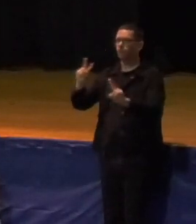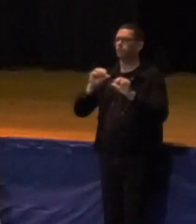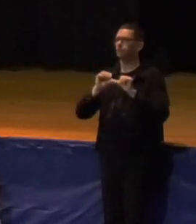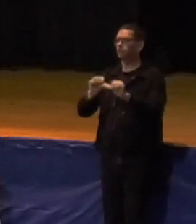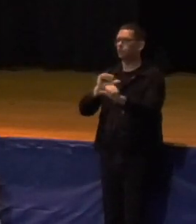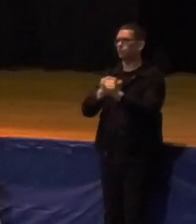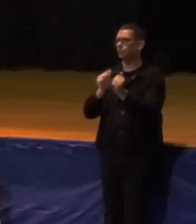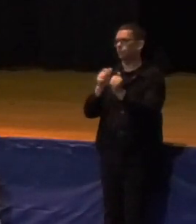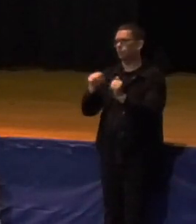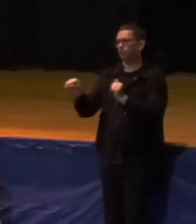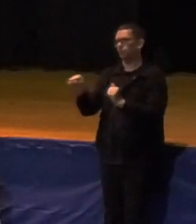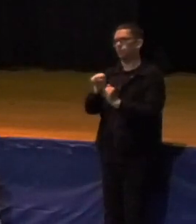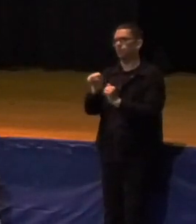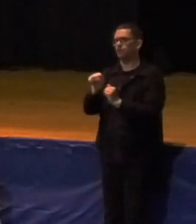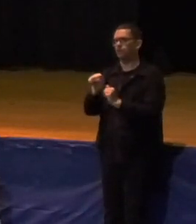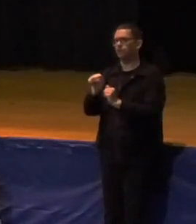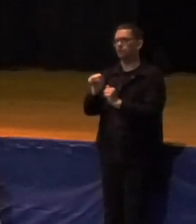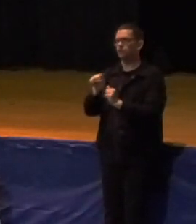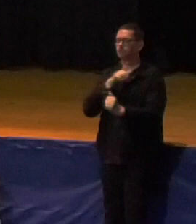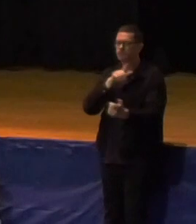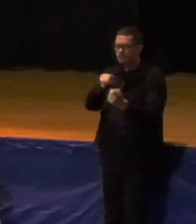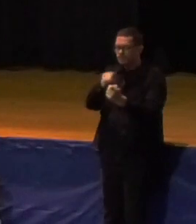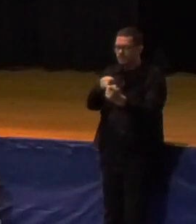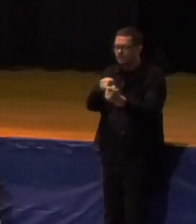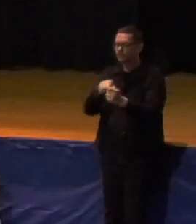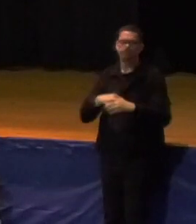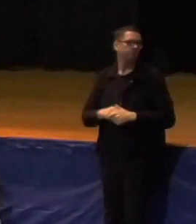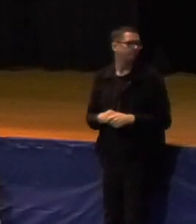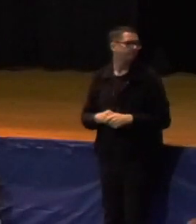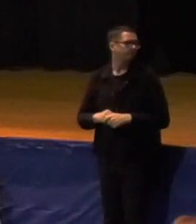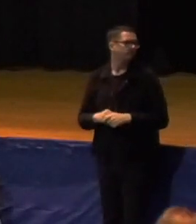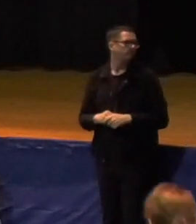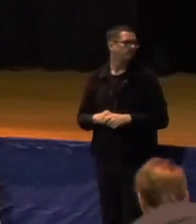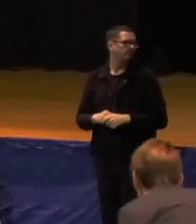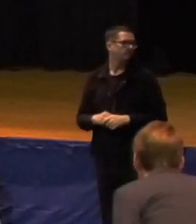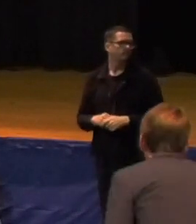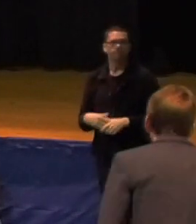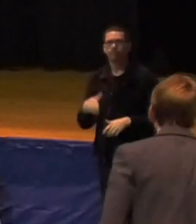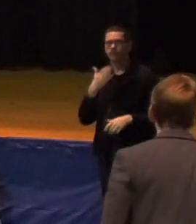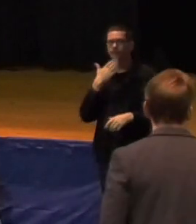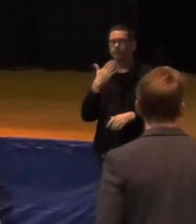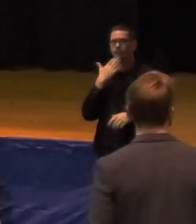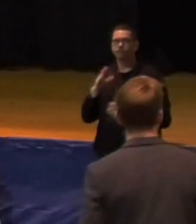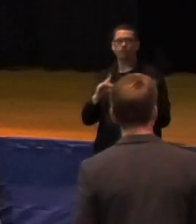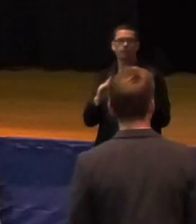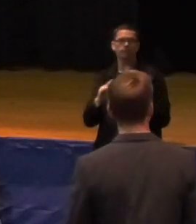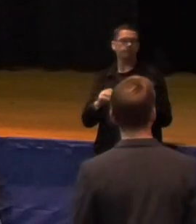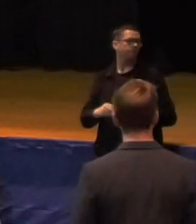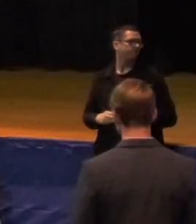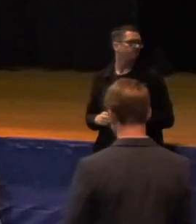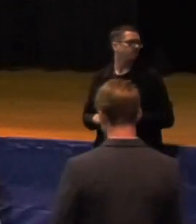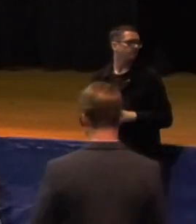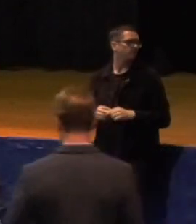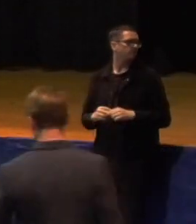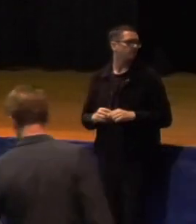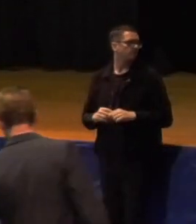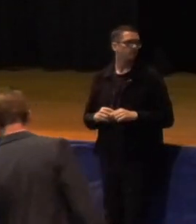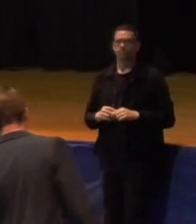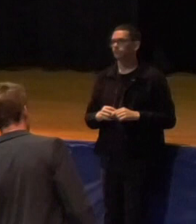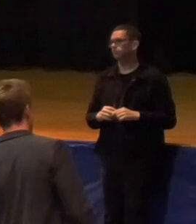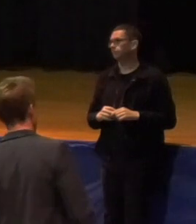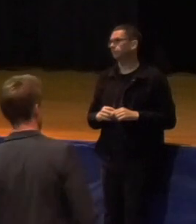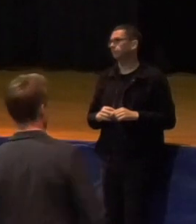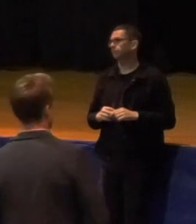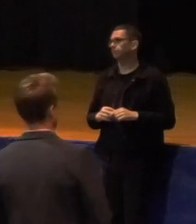to work with you on the finer points. Thank That's you. It. Thanks. Thanks for your comment. We had maybe one more. Are